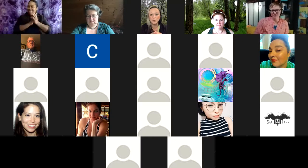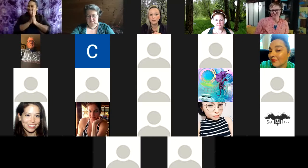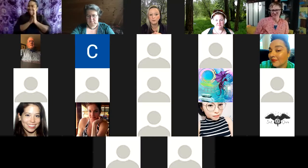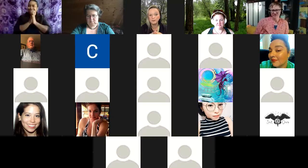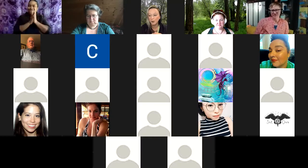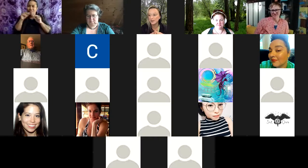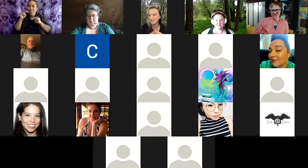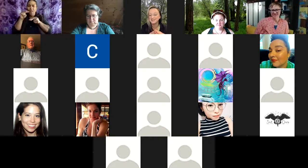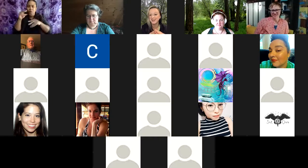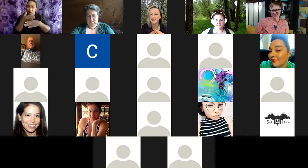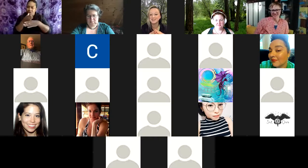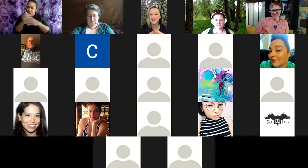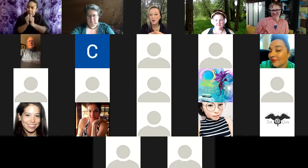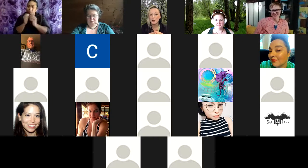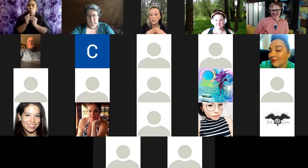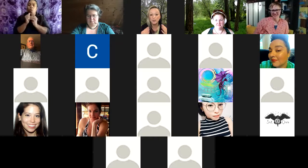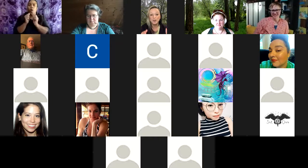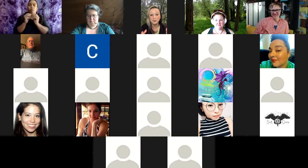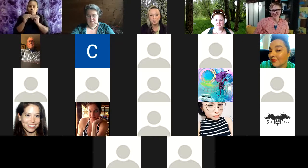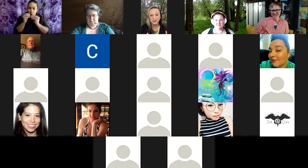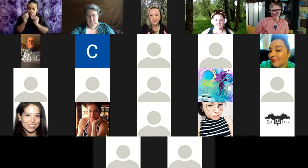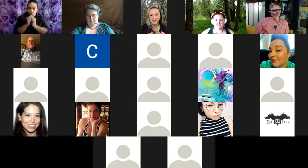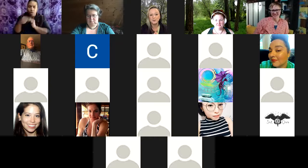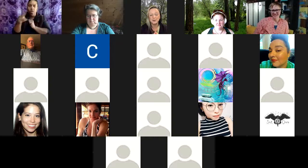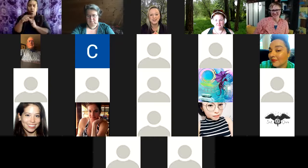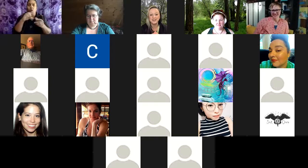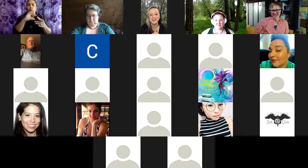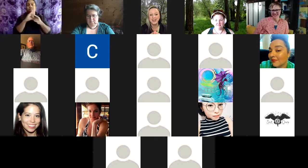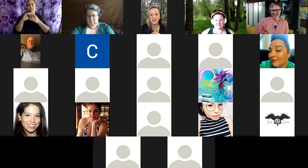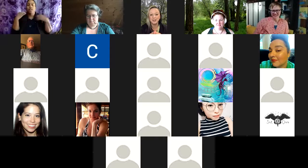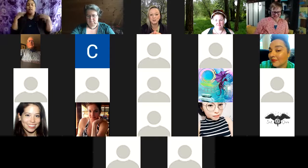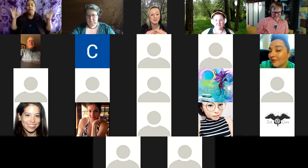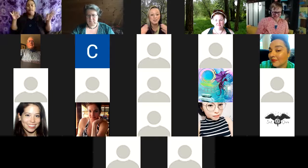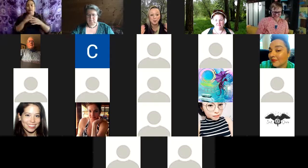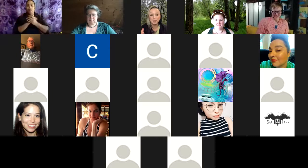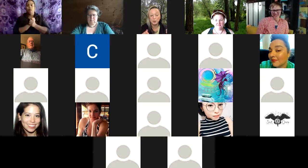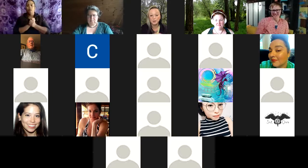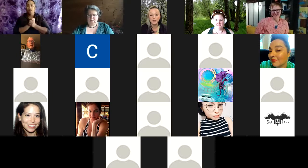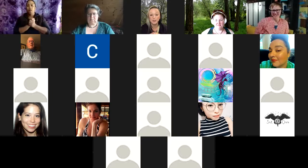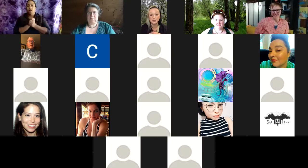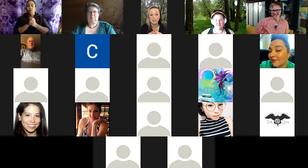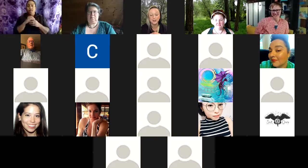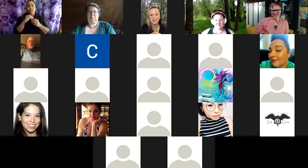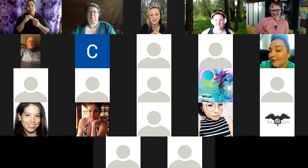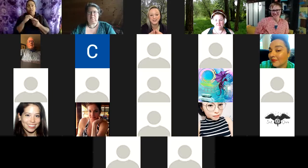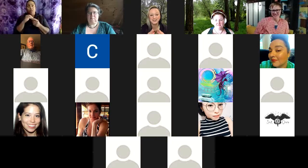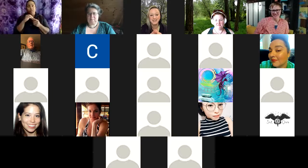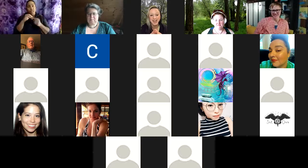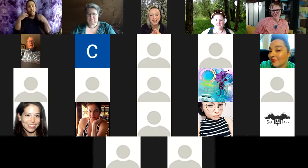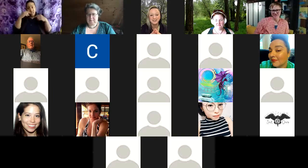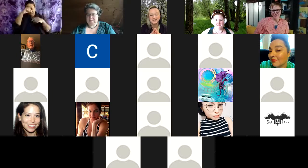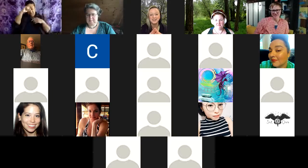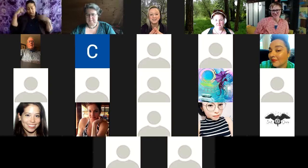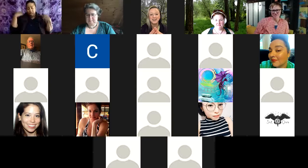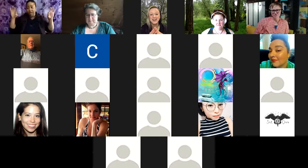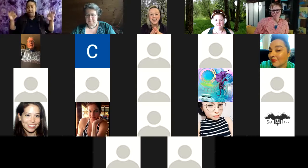you about the fairies and what they're doing when the summer court of fairies returns on this